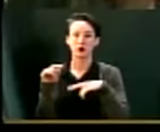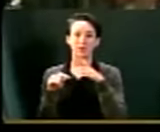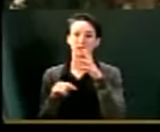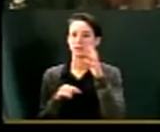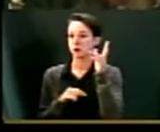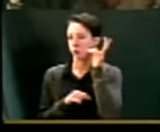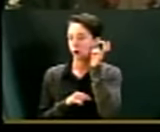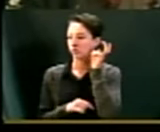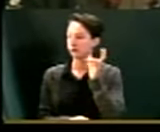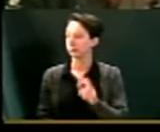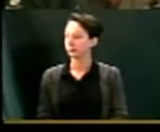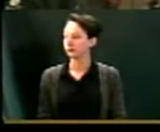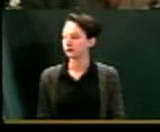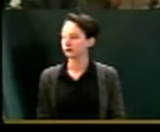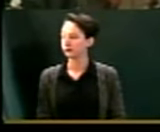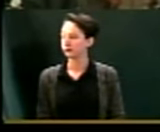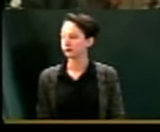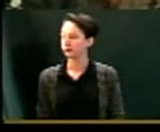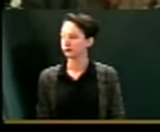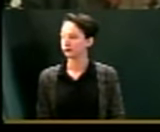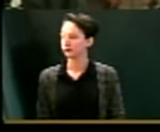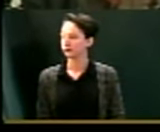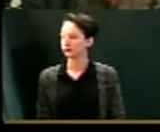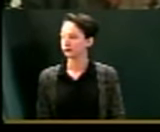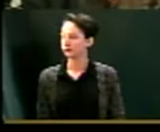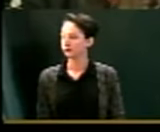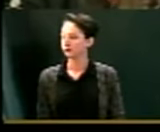draft? Your mics, I don't know. But our lights